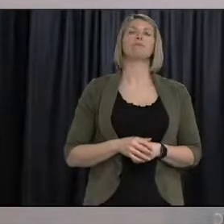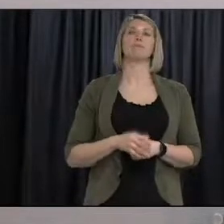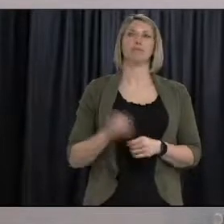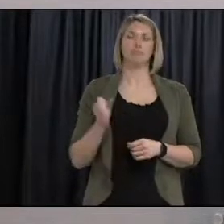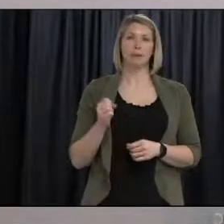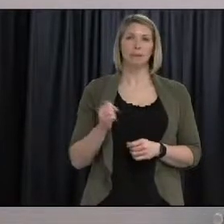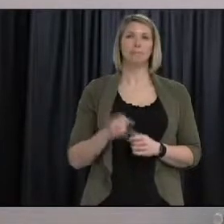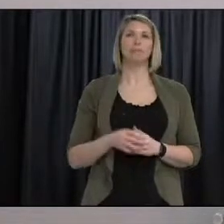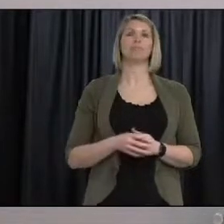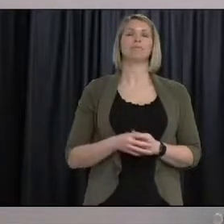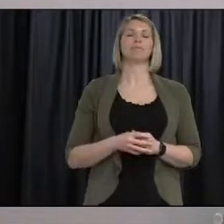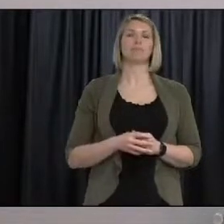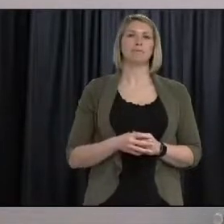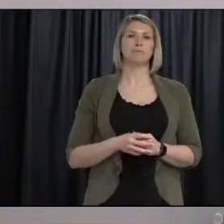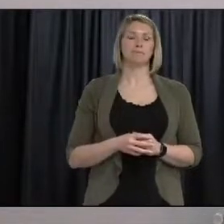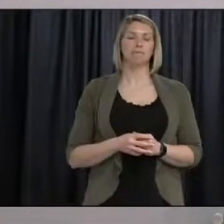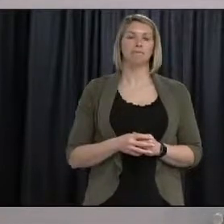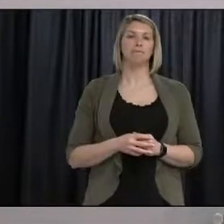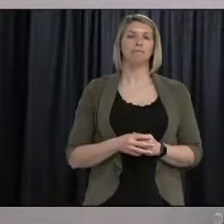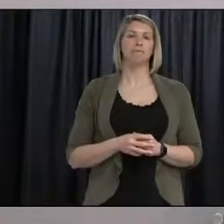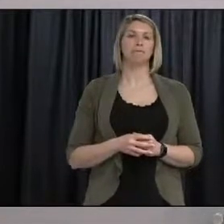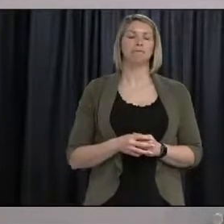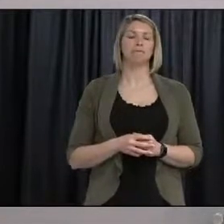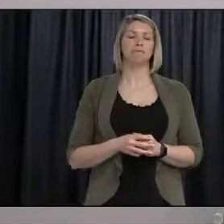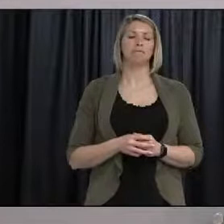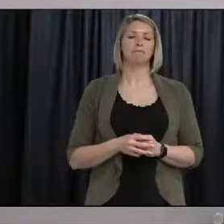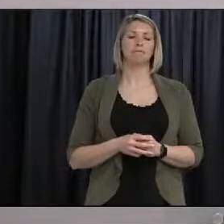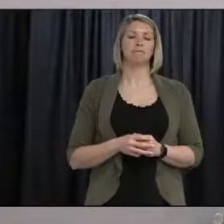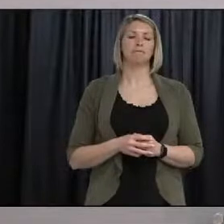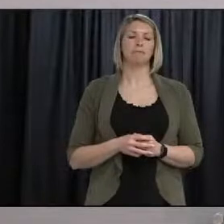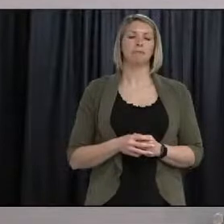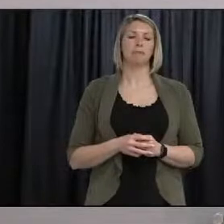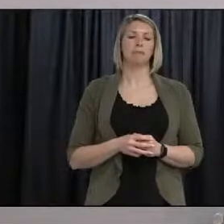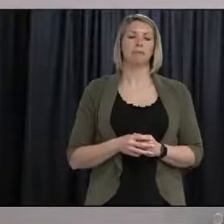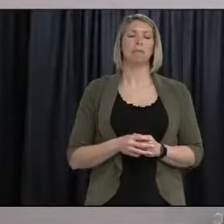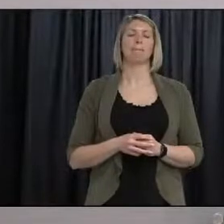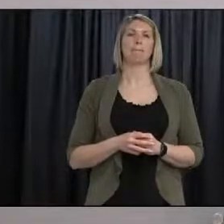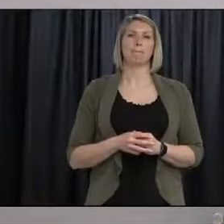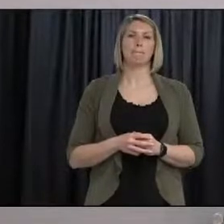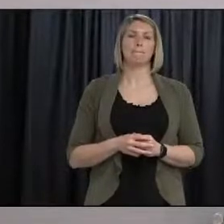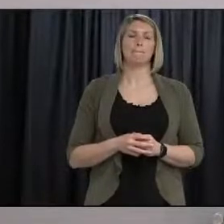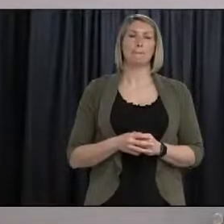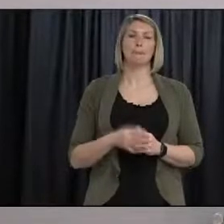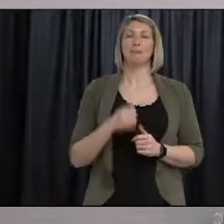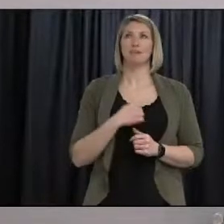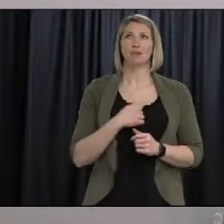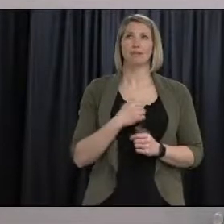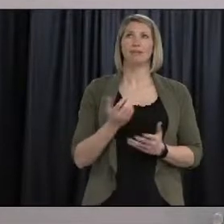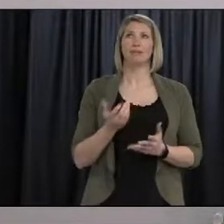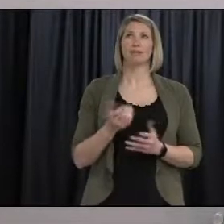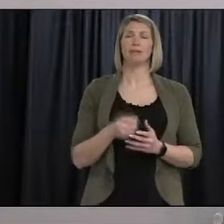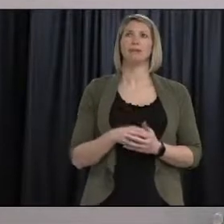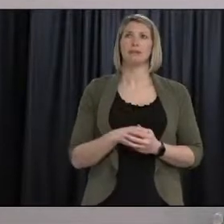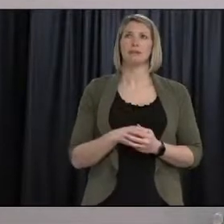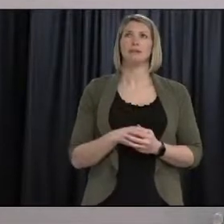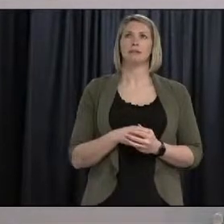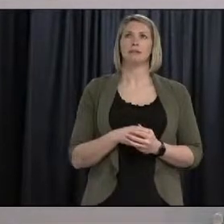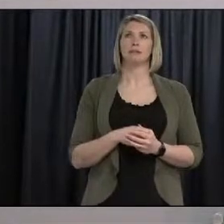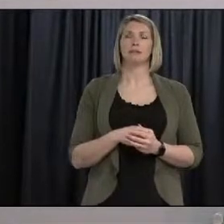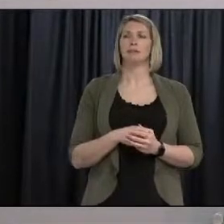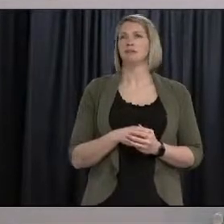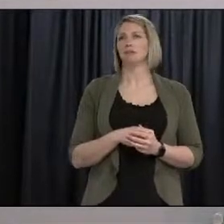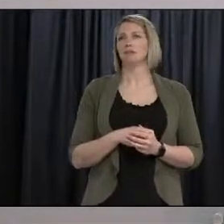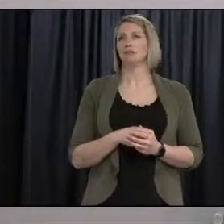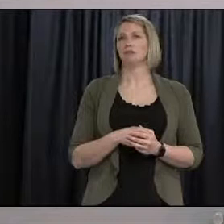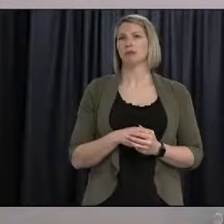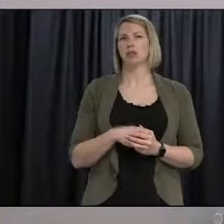Yes, I do. Sorry. The committee that looks and assesses things for